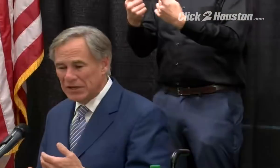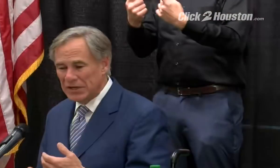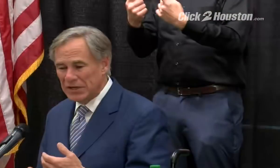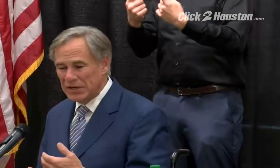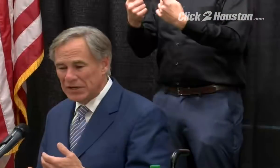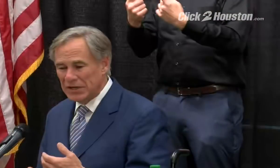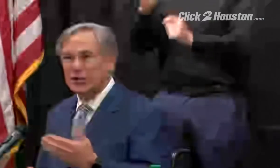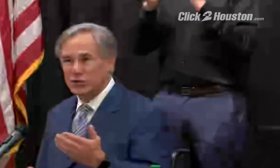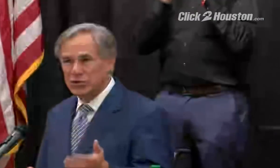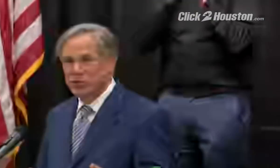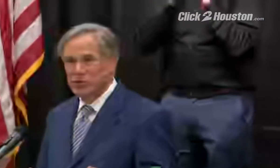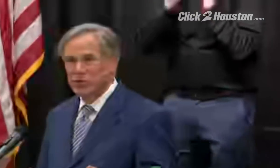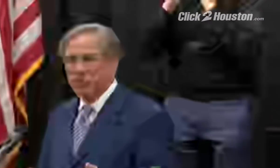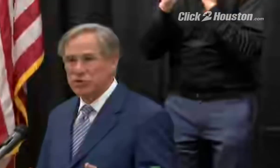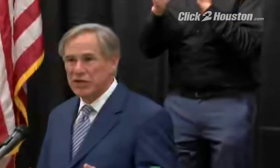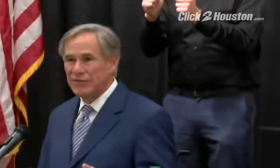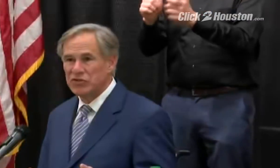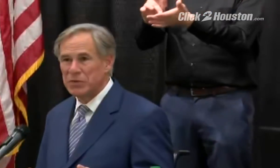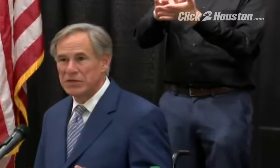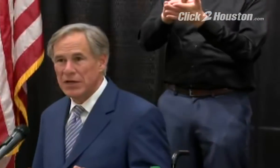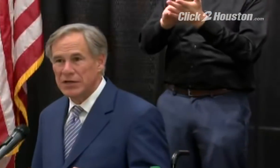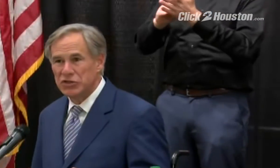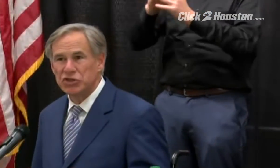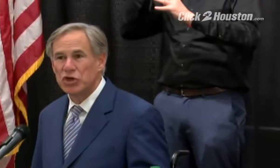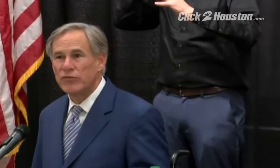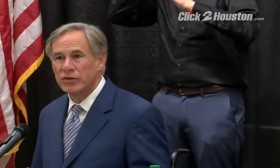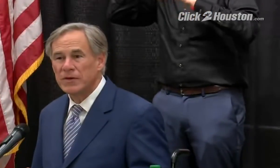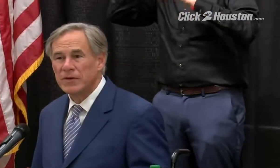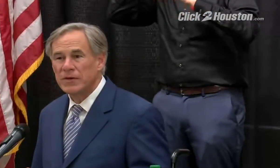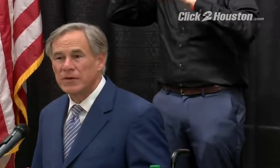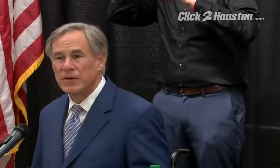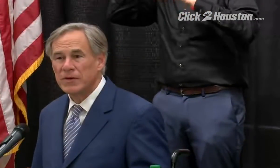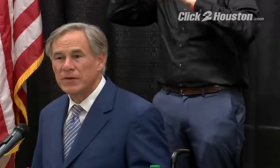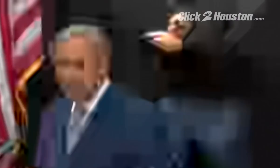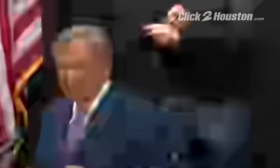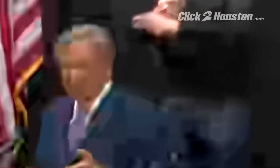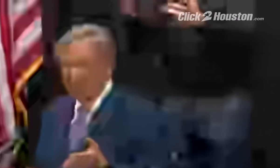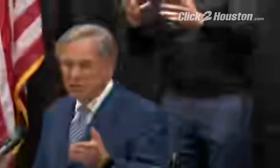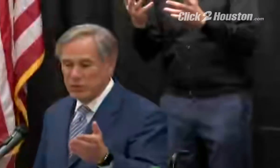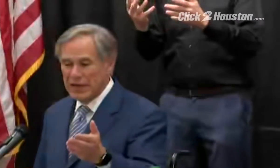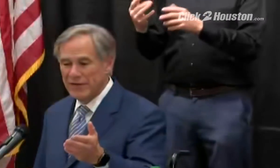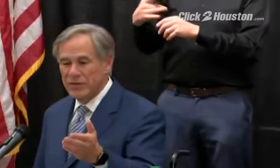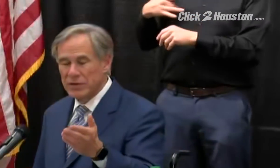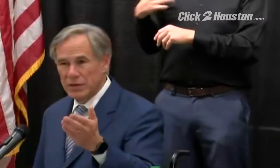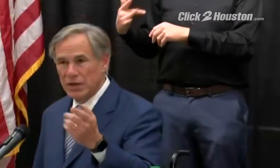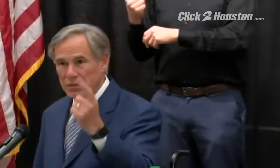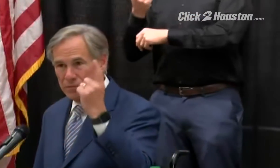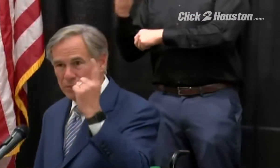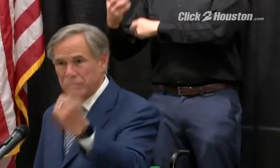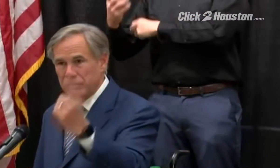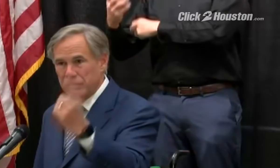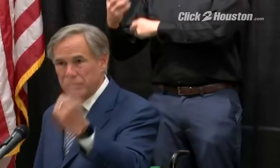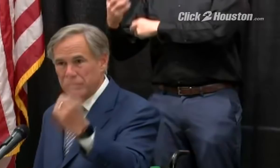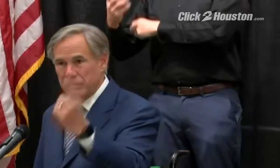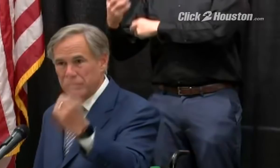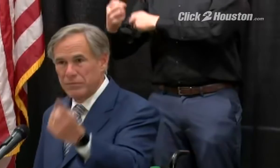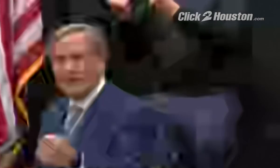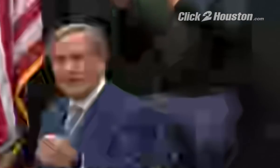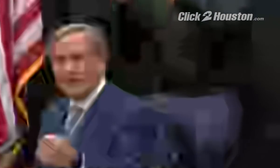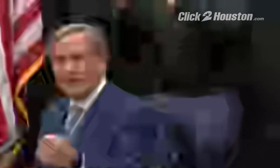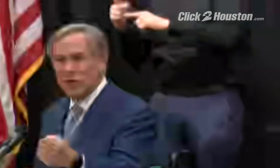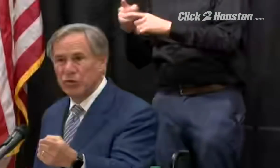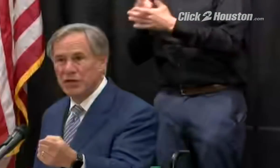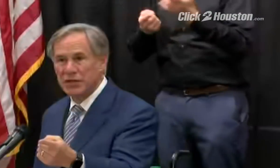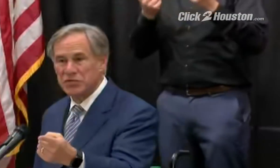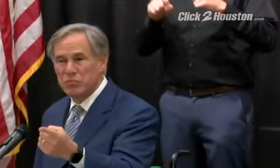this. Typically, it would take years to achieve what's been done in just over a half a year. So we have the Eli